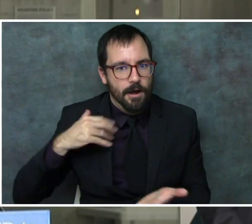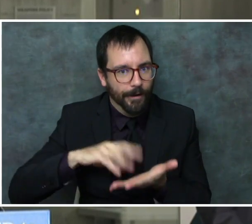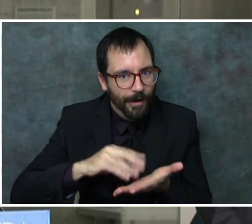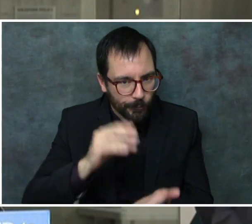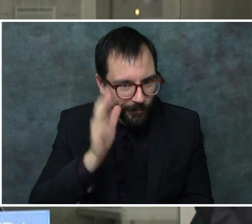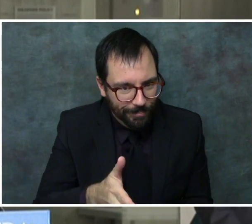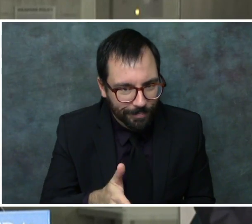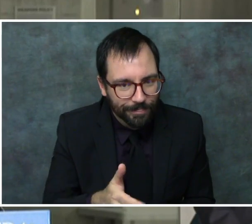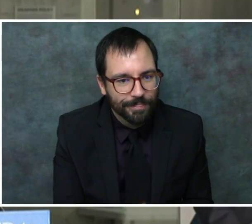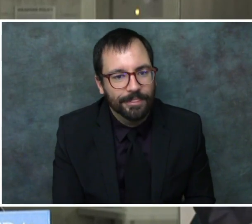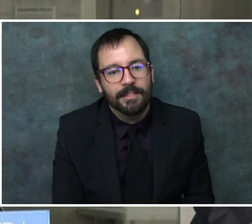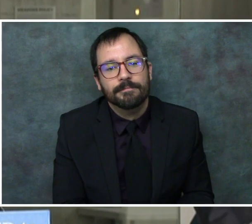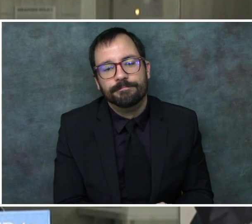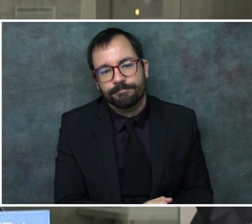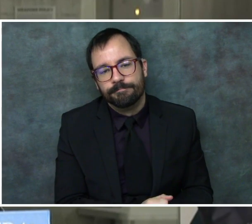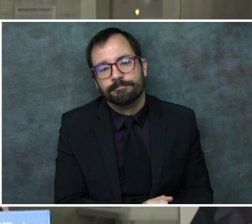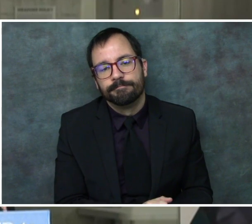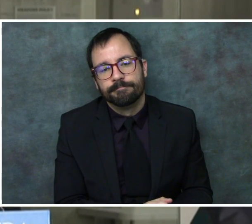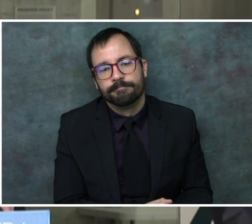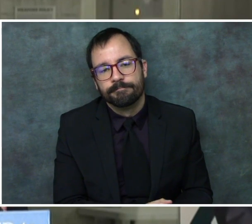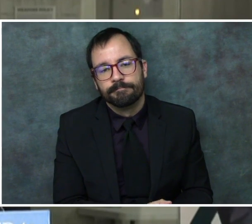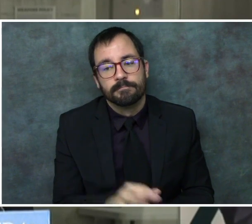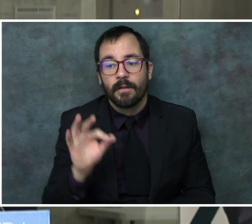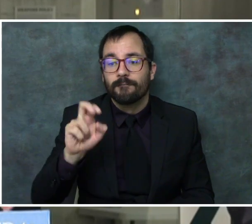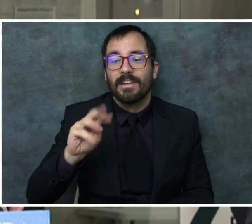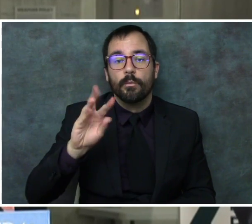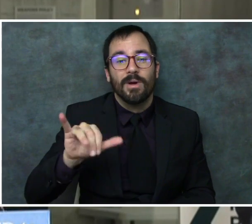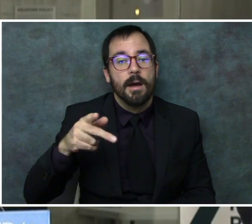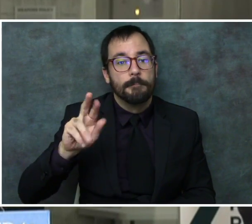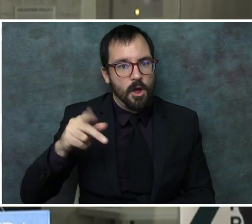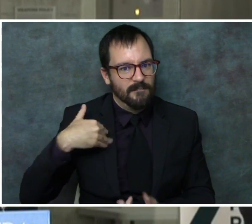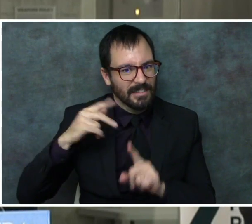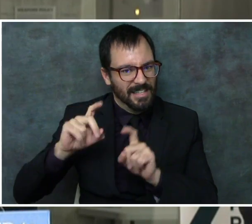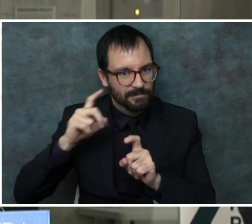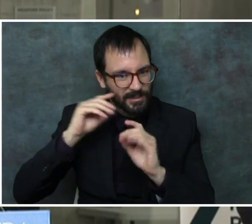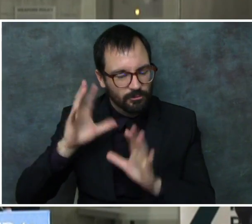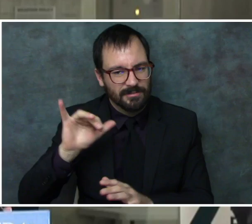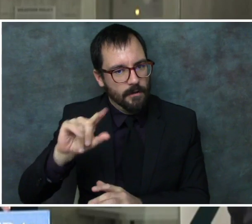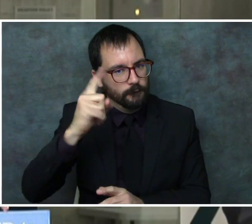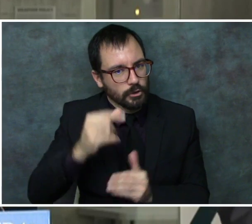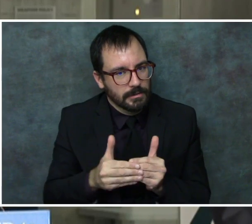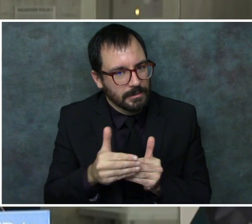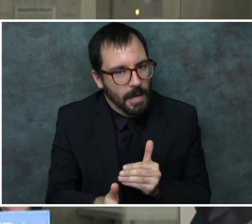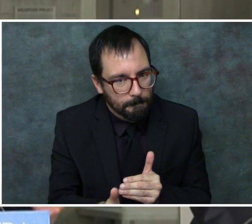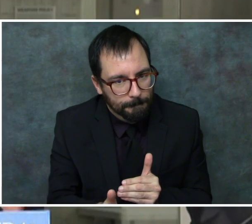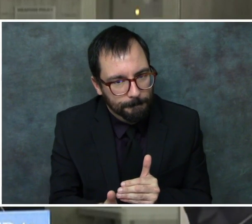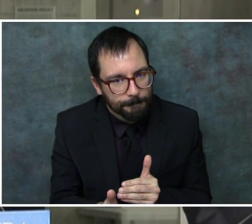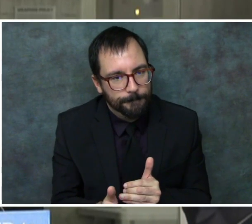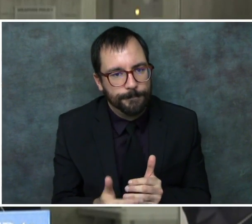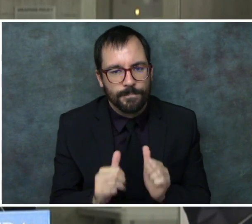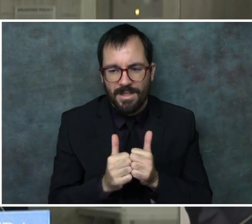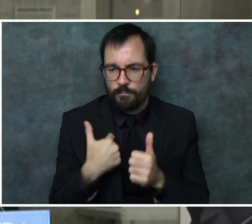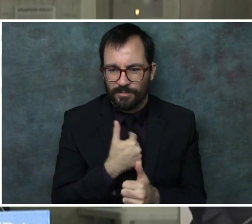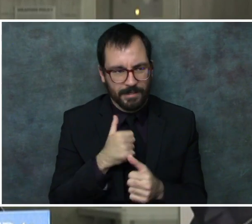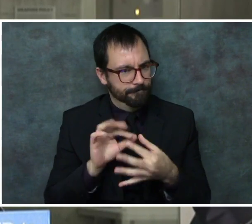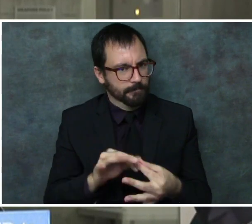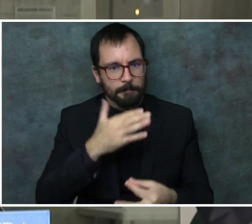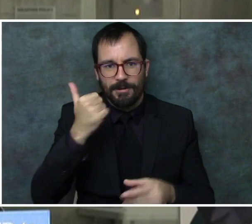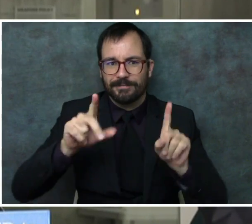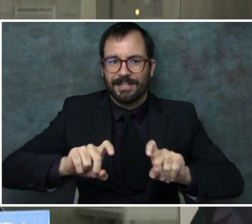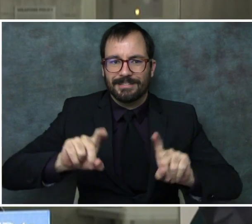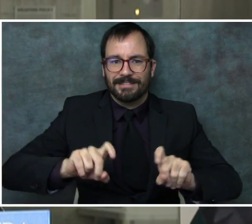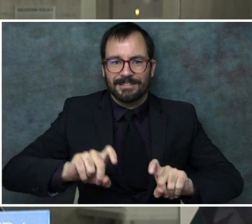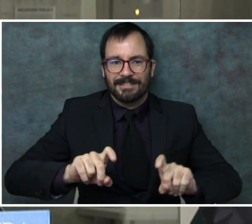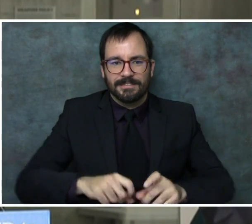teachers, that was the first step. What we're looking at now is how do we create better testing around a school so the teachers on their way to school or maybe on the way home, they can get